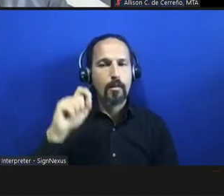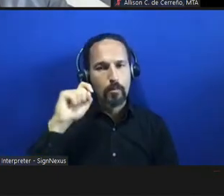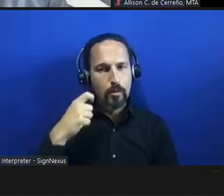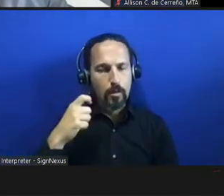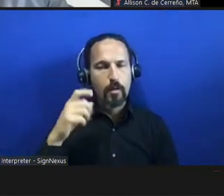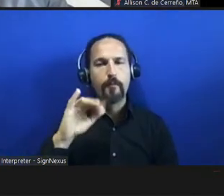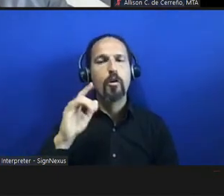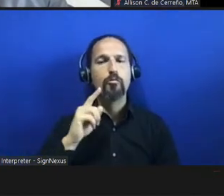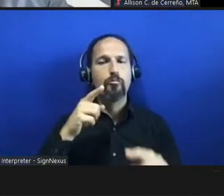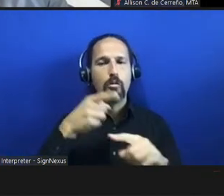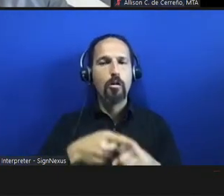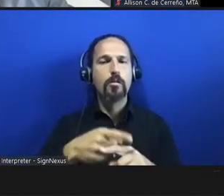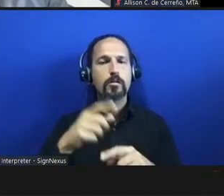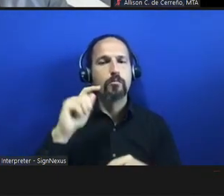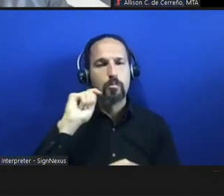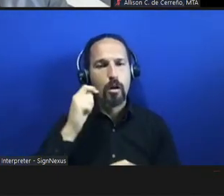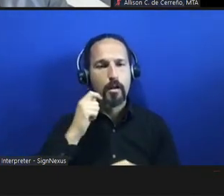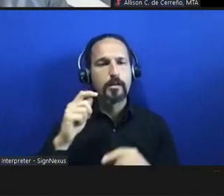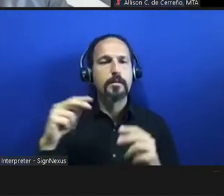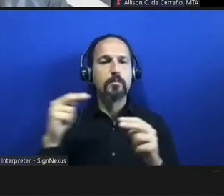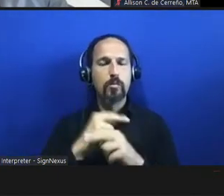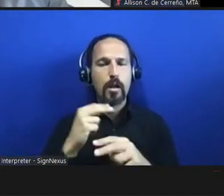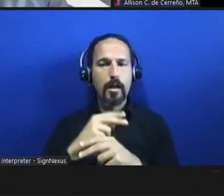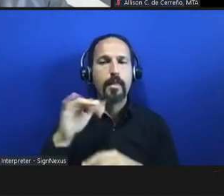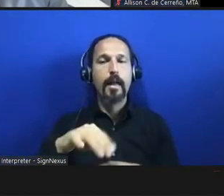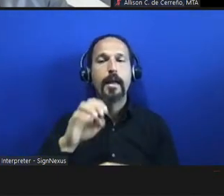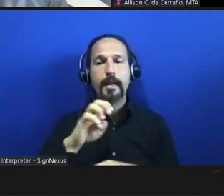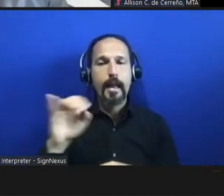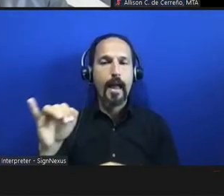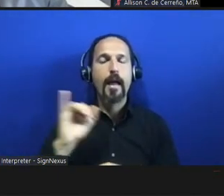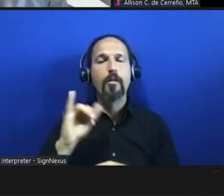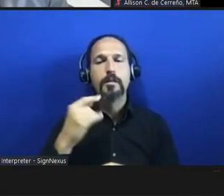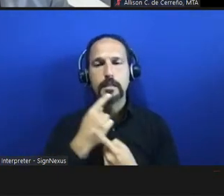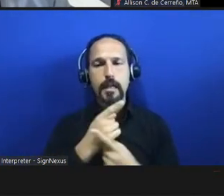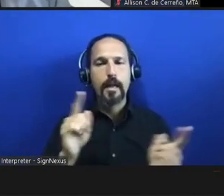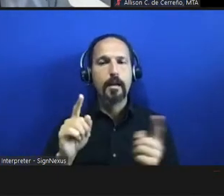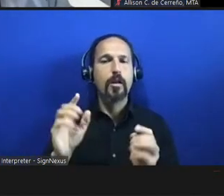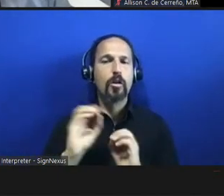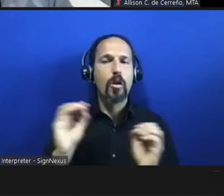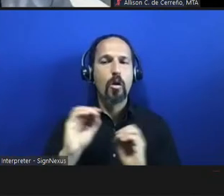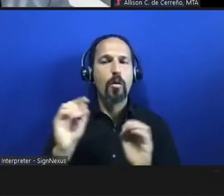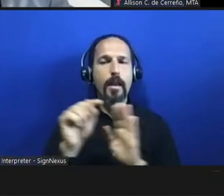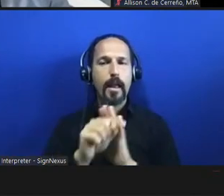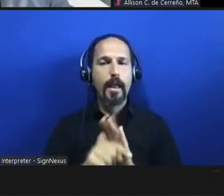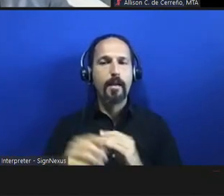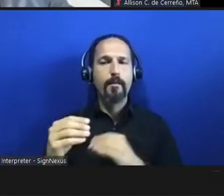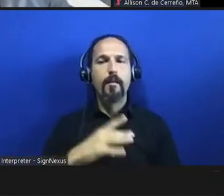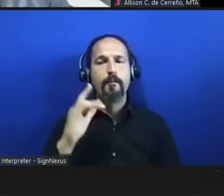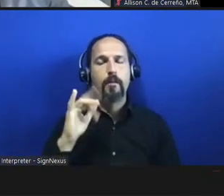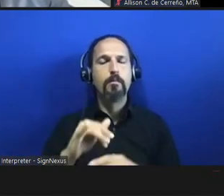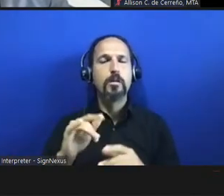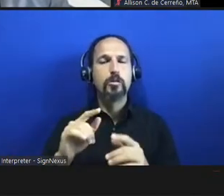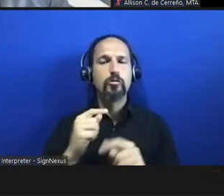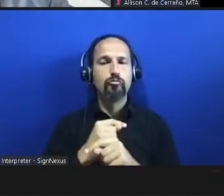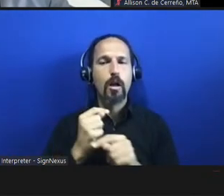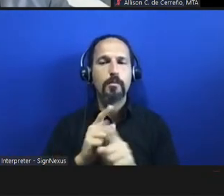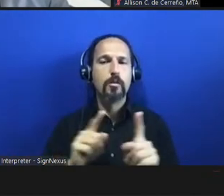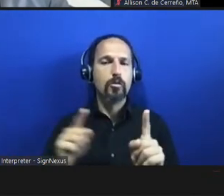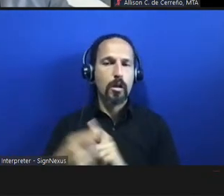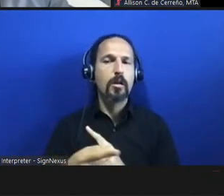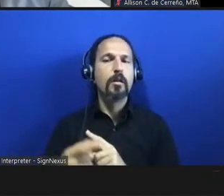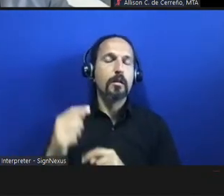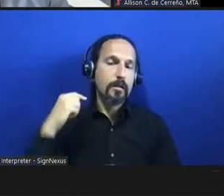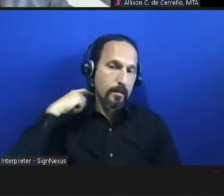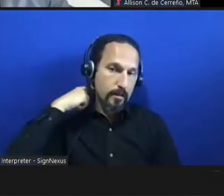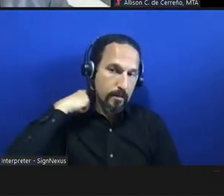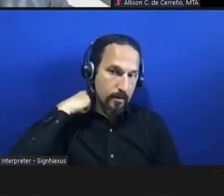Bronx Expressway inexplicably the EI then concludes there will be no adverse effects from truck diversions so no mitigation